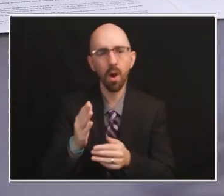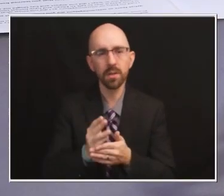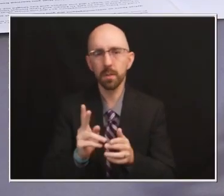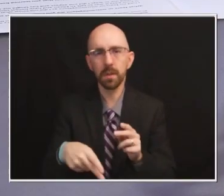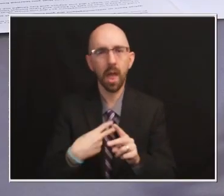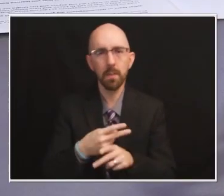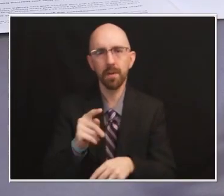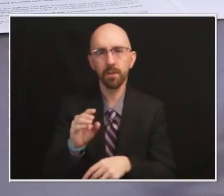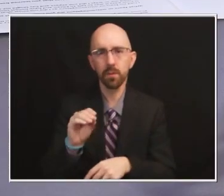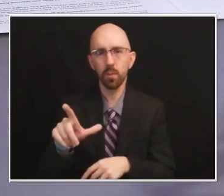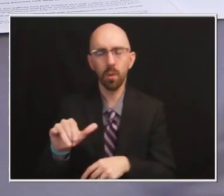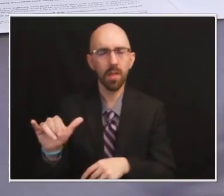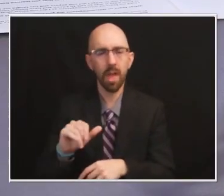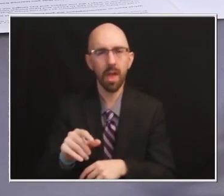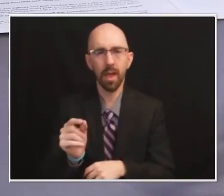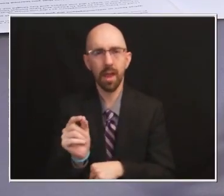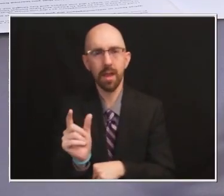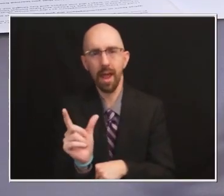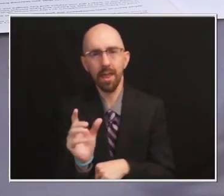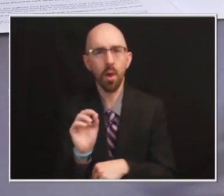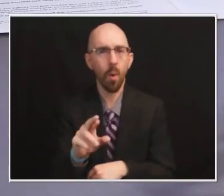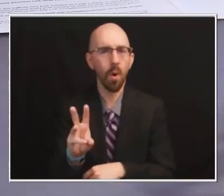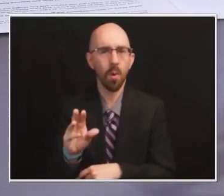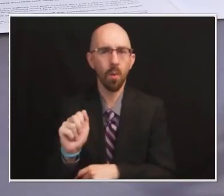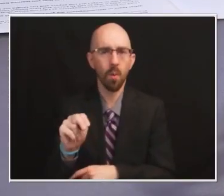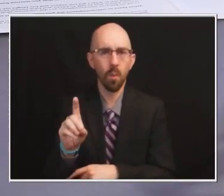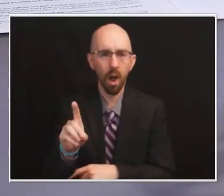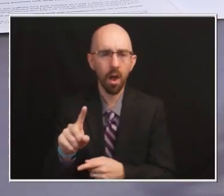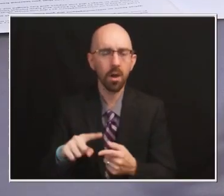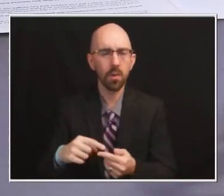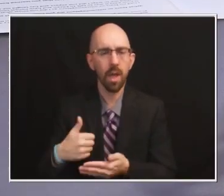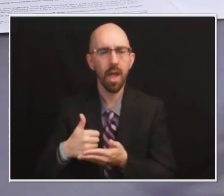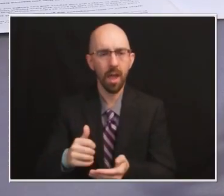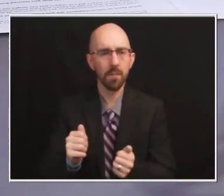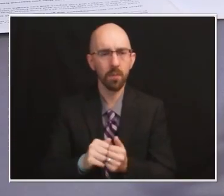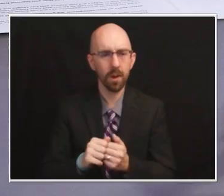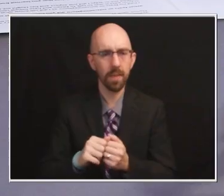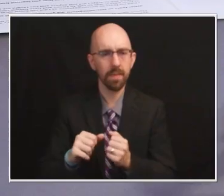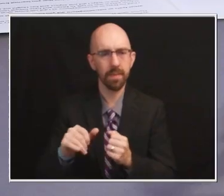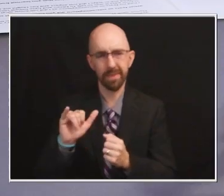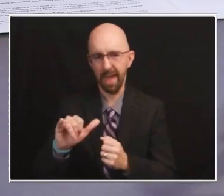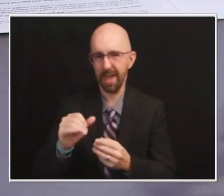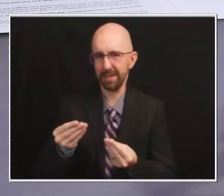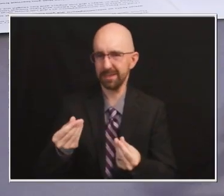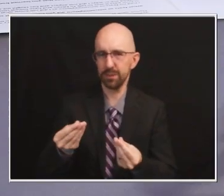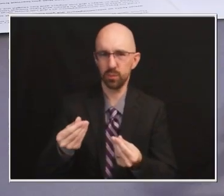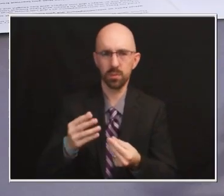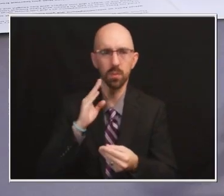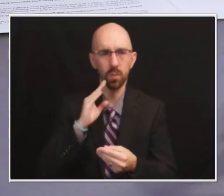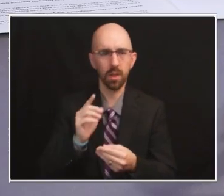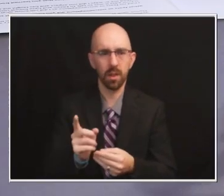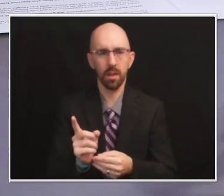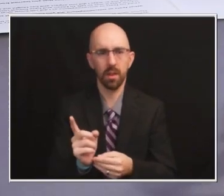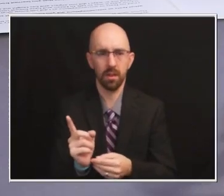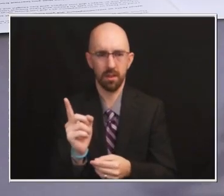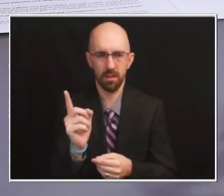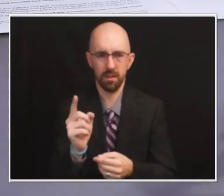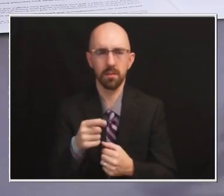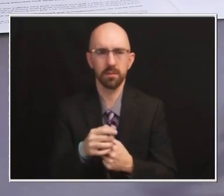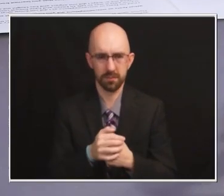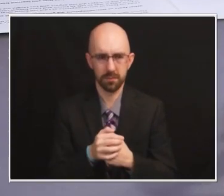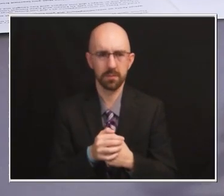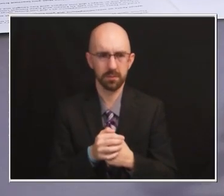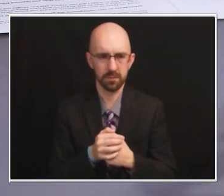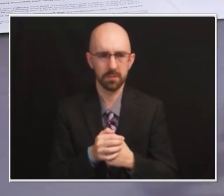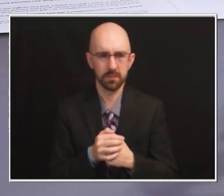a dilator or a wand to help with the extensibility of the tissues, we'll press through the vaginal wall to